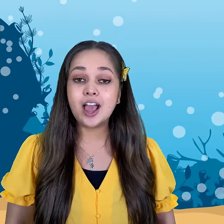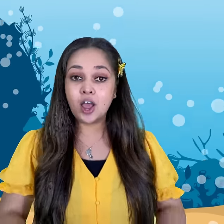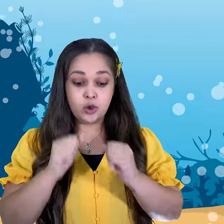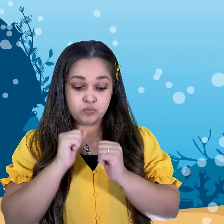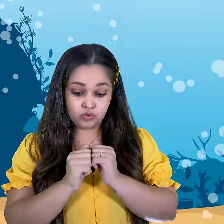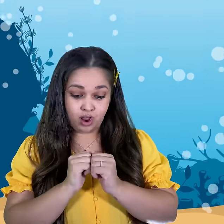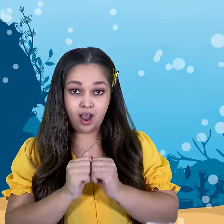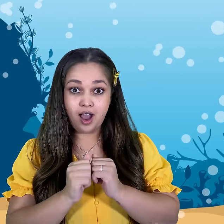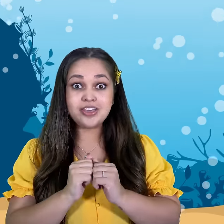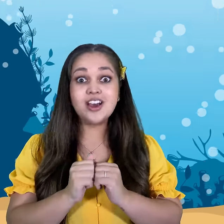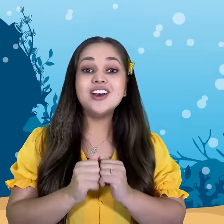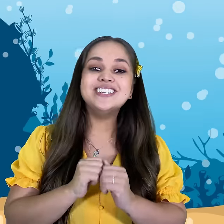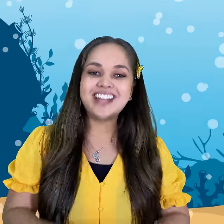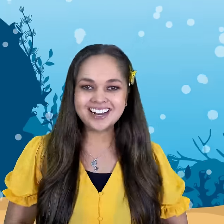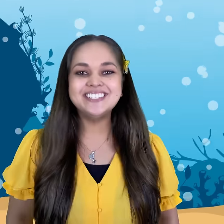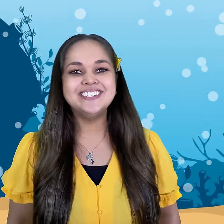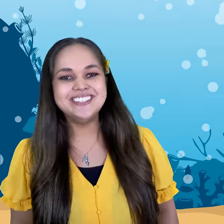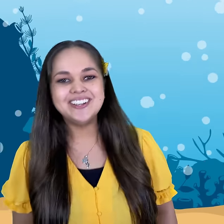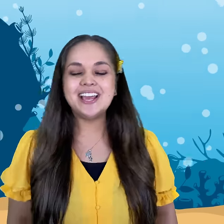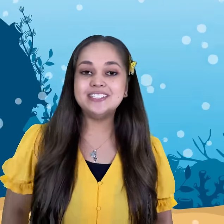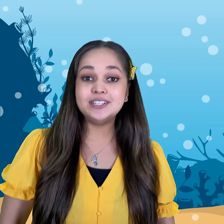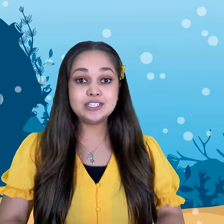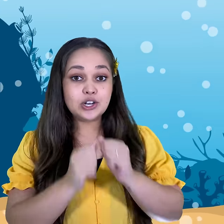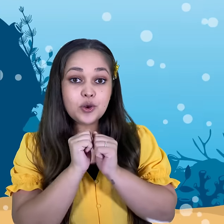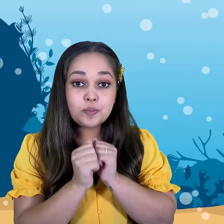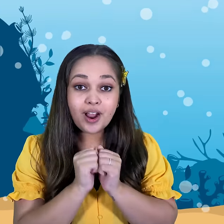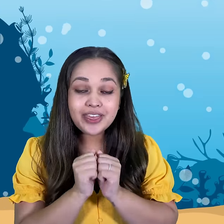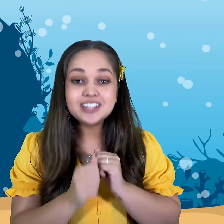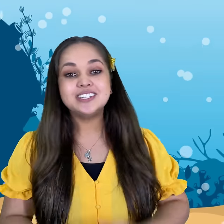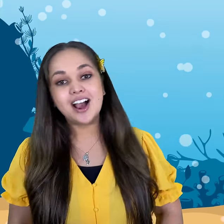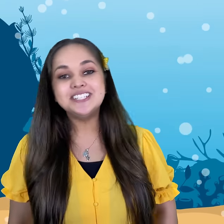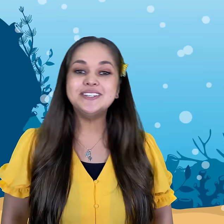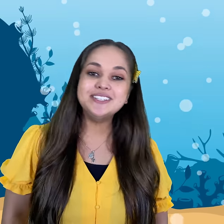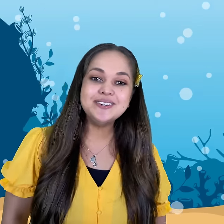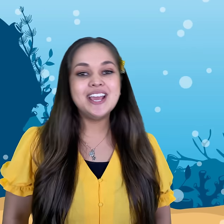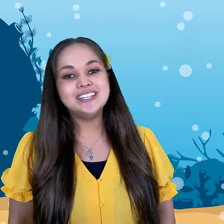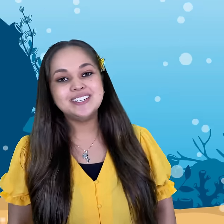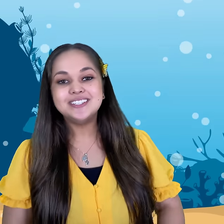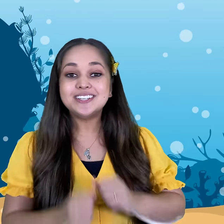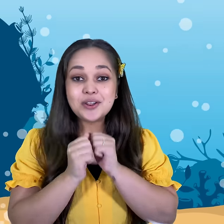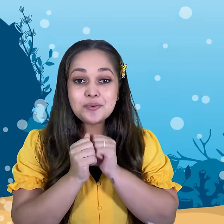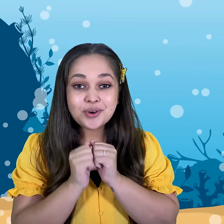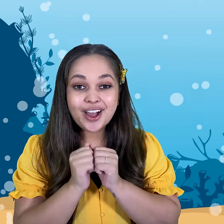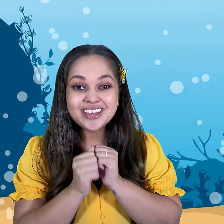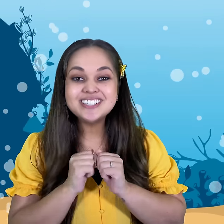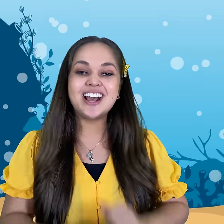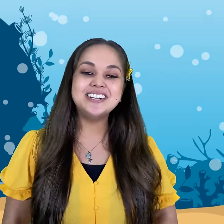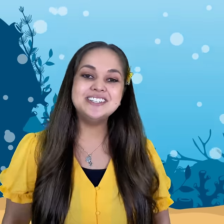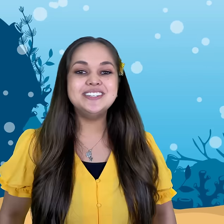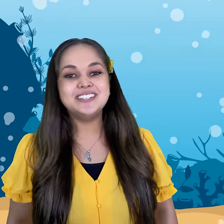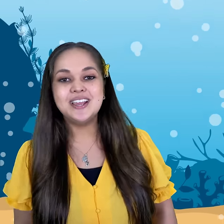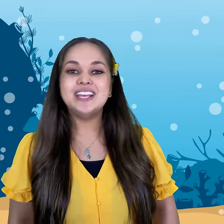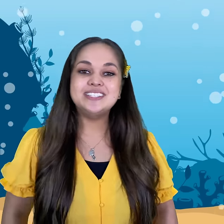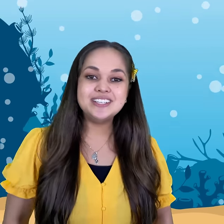shark. Brother shark did do, brother shark did do, brother